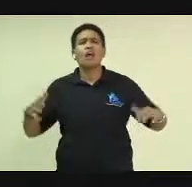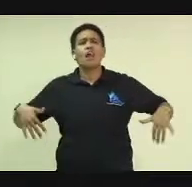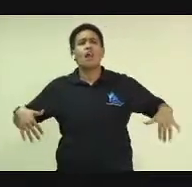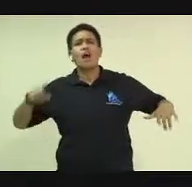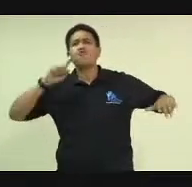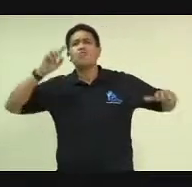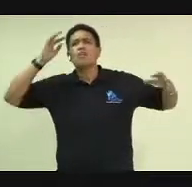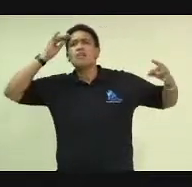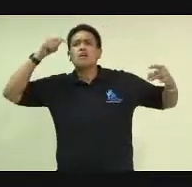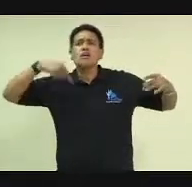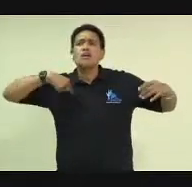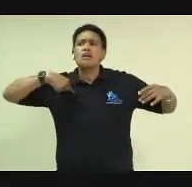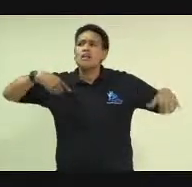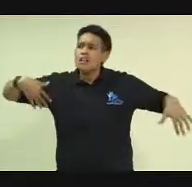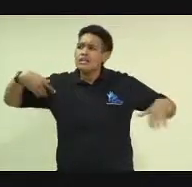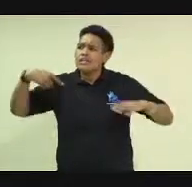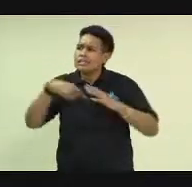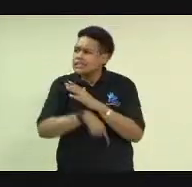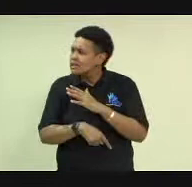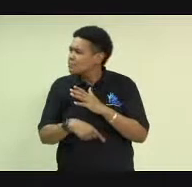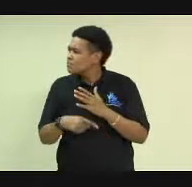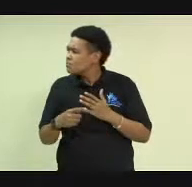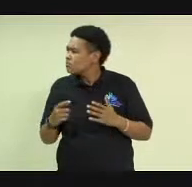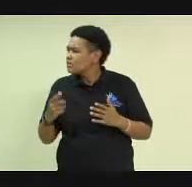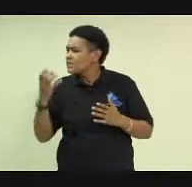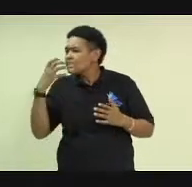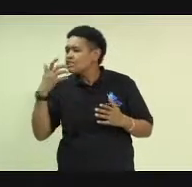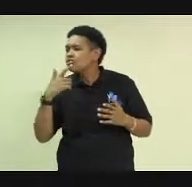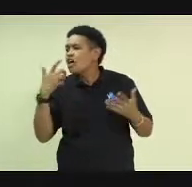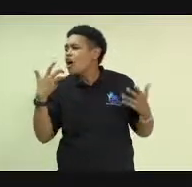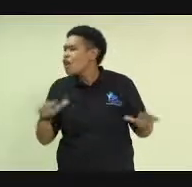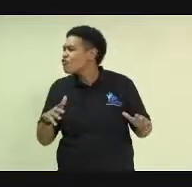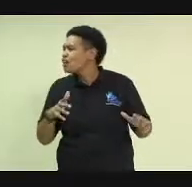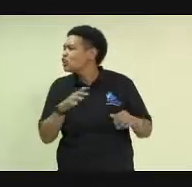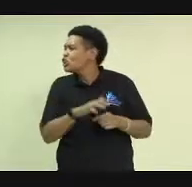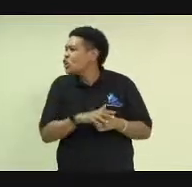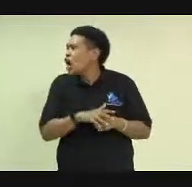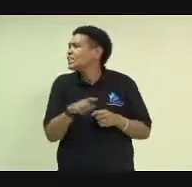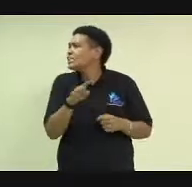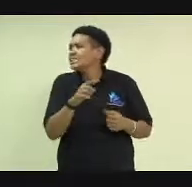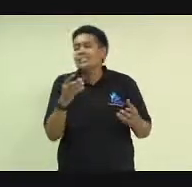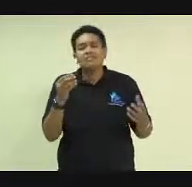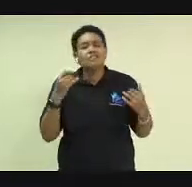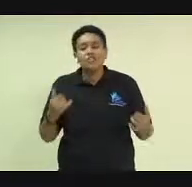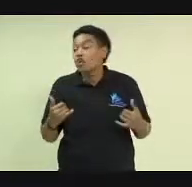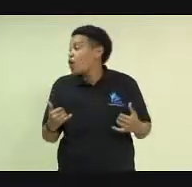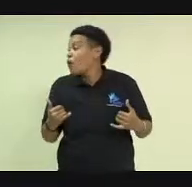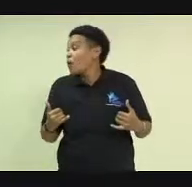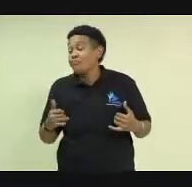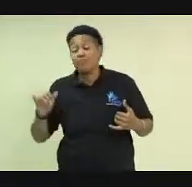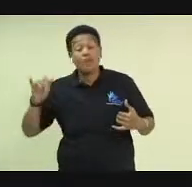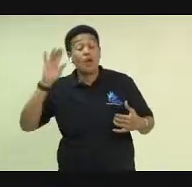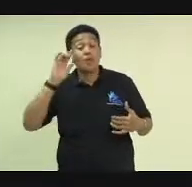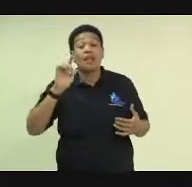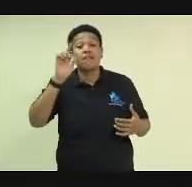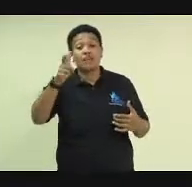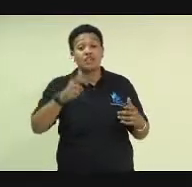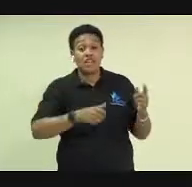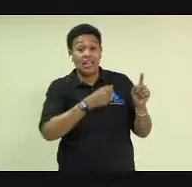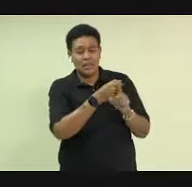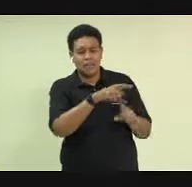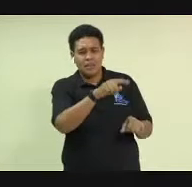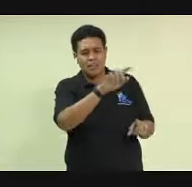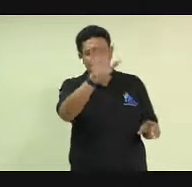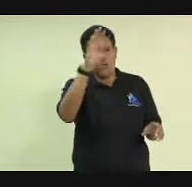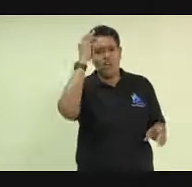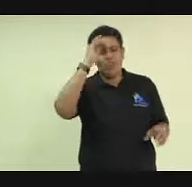really taking into consideration the stresses that they're already under, and that will, eventually would impact them. Your